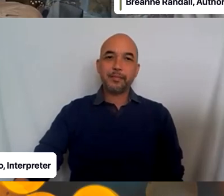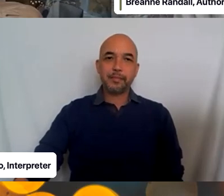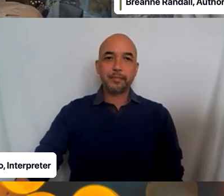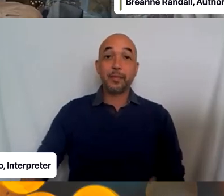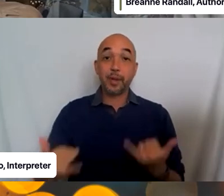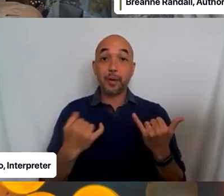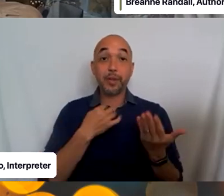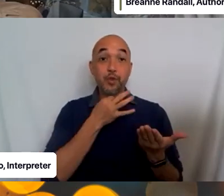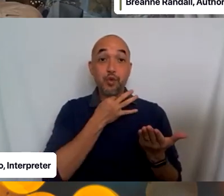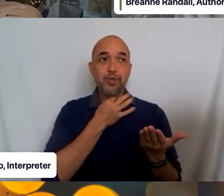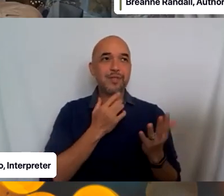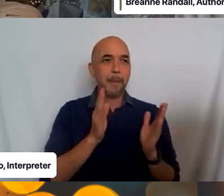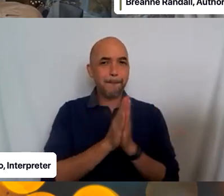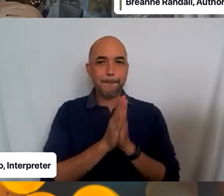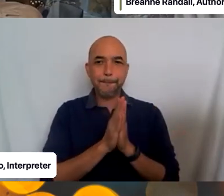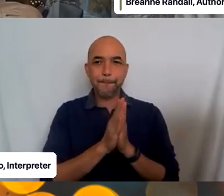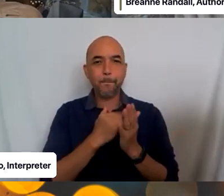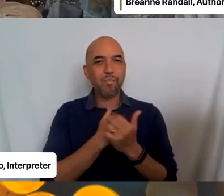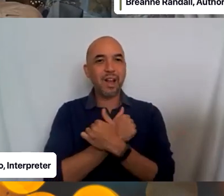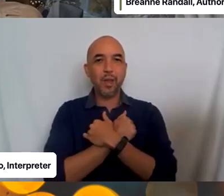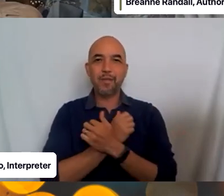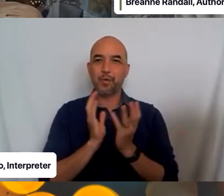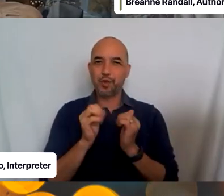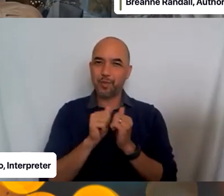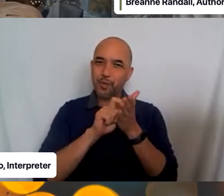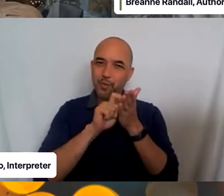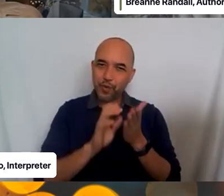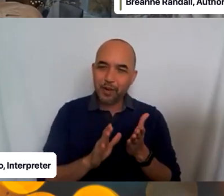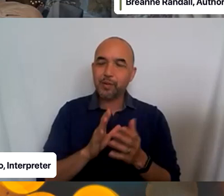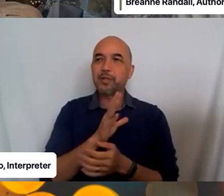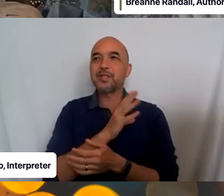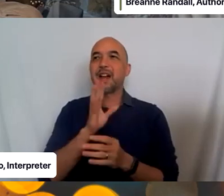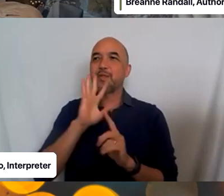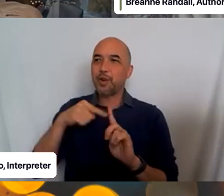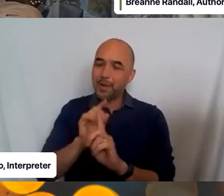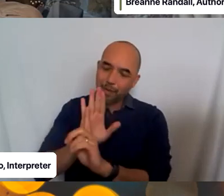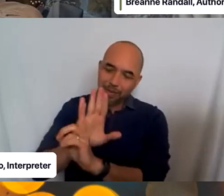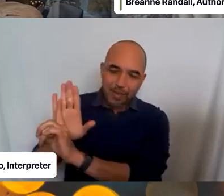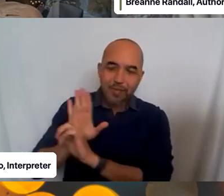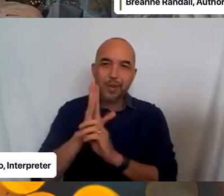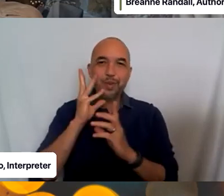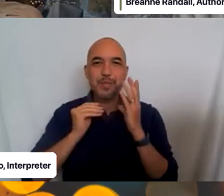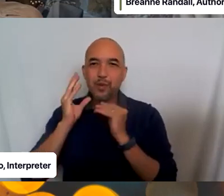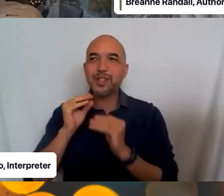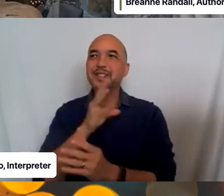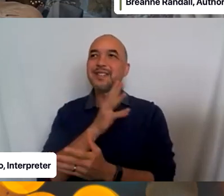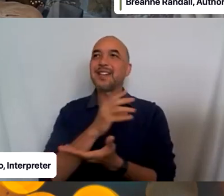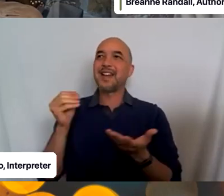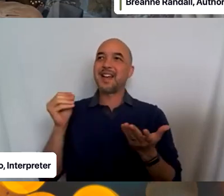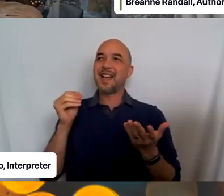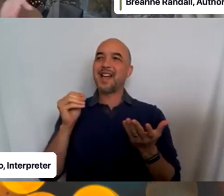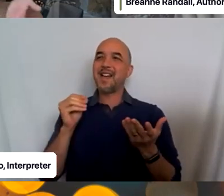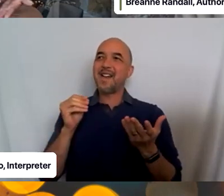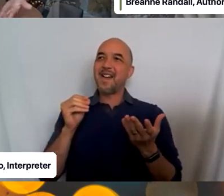love to chat with writers and talk about their experiences and talk about